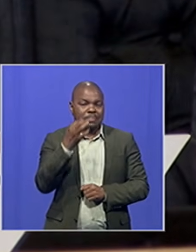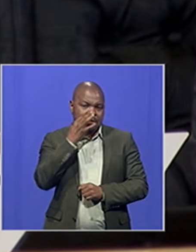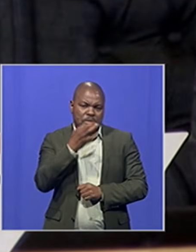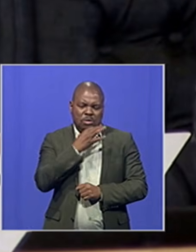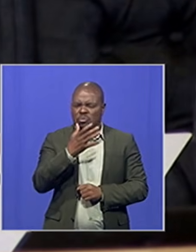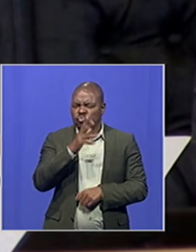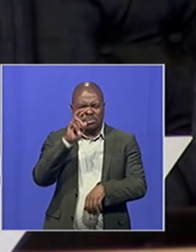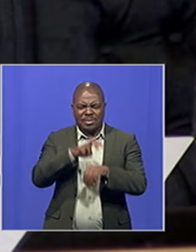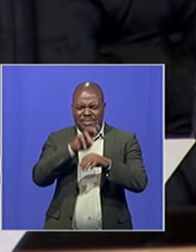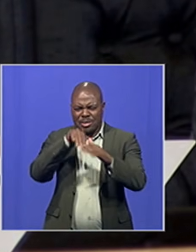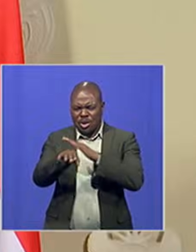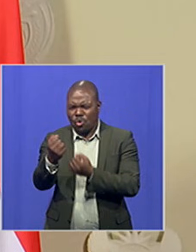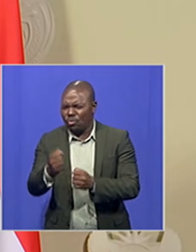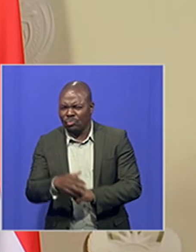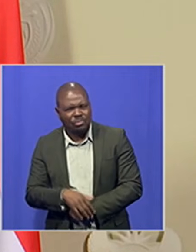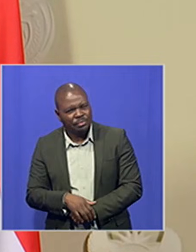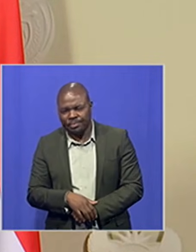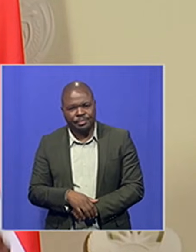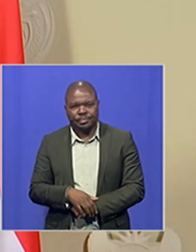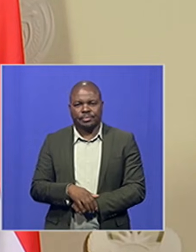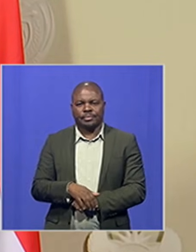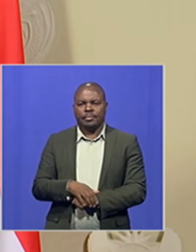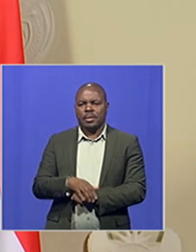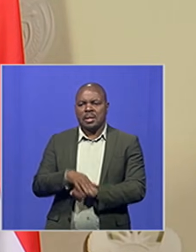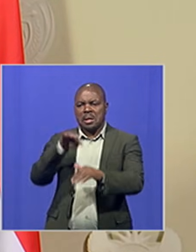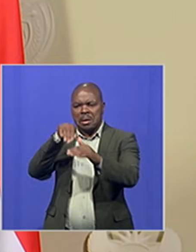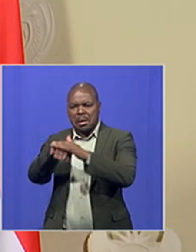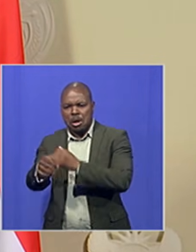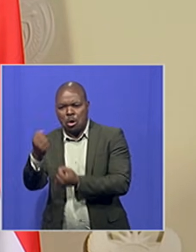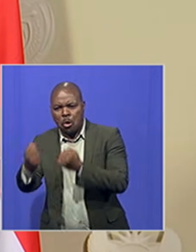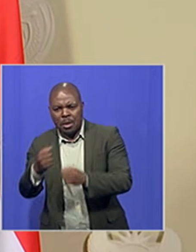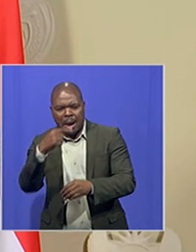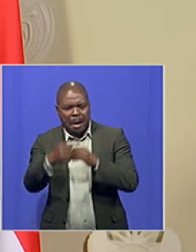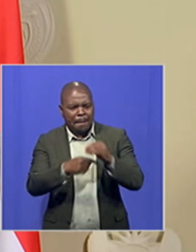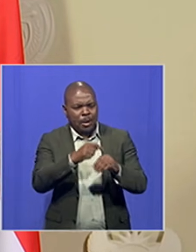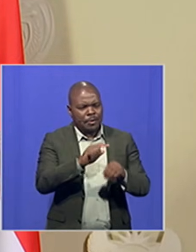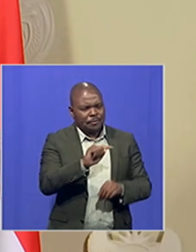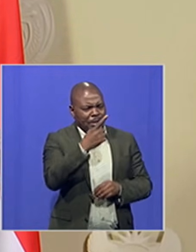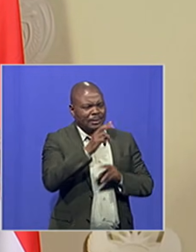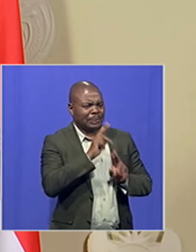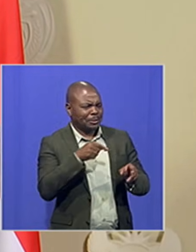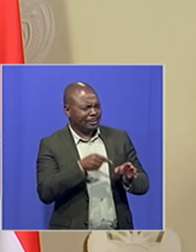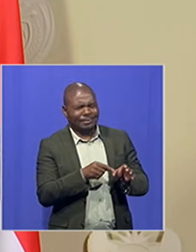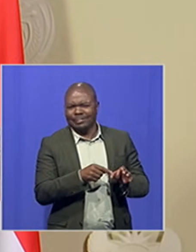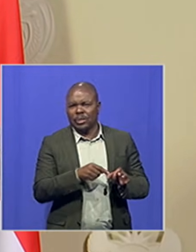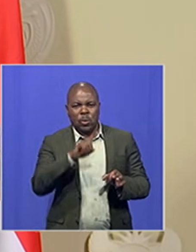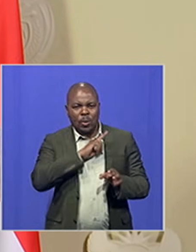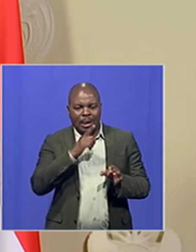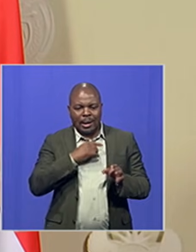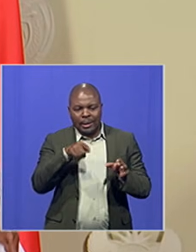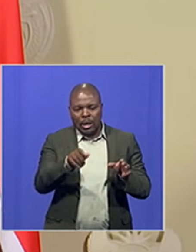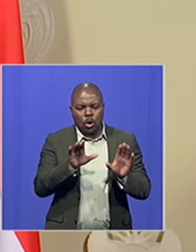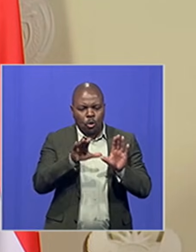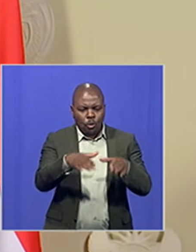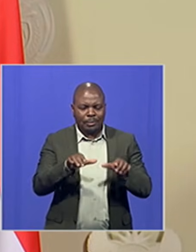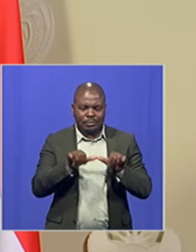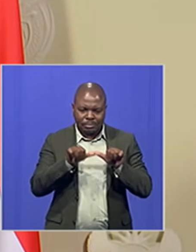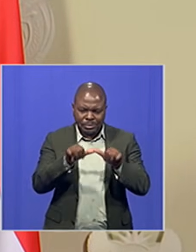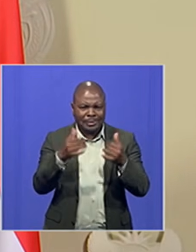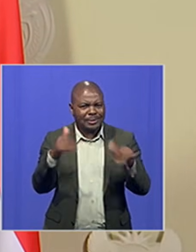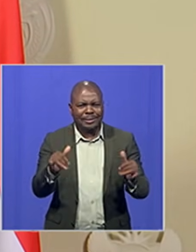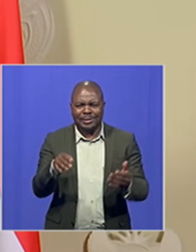se tlhokege. To litigate over an interim report while the entire exercise is still underway will